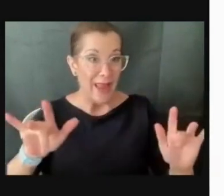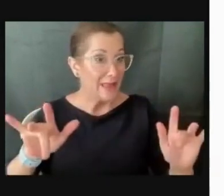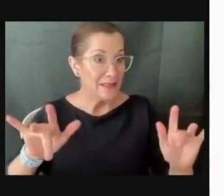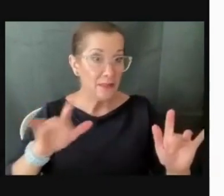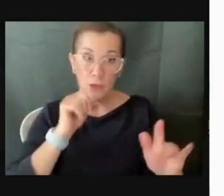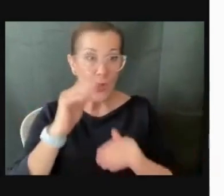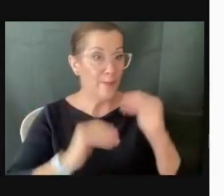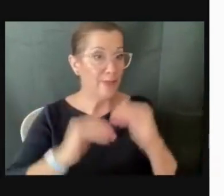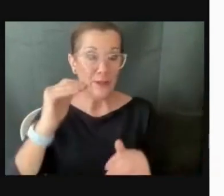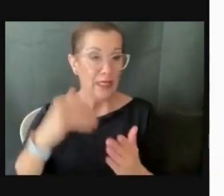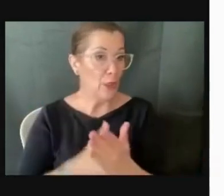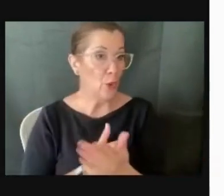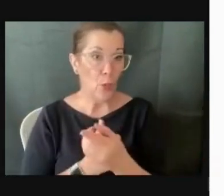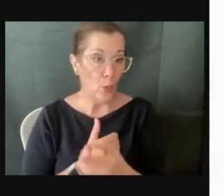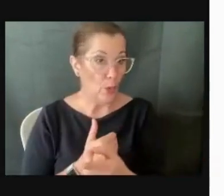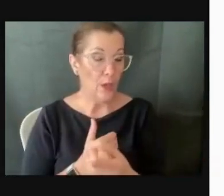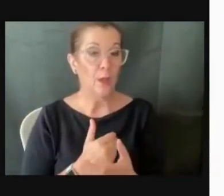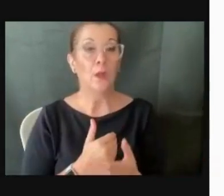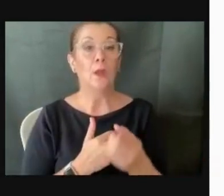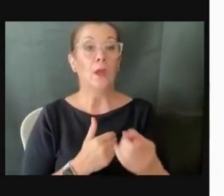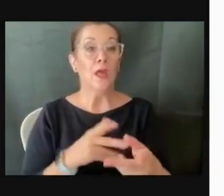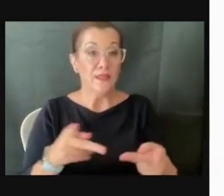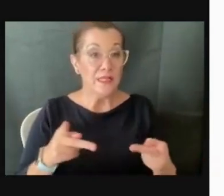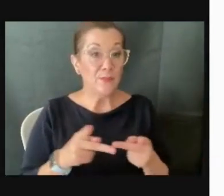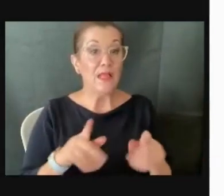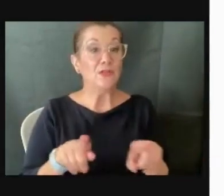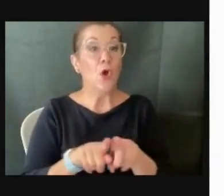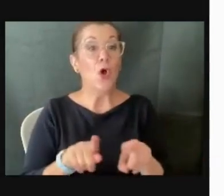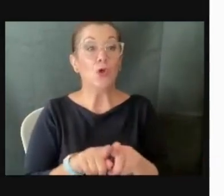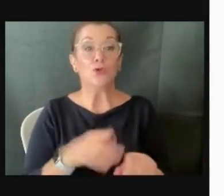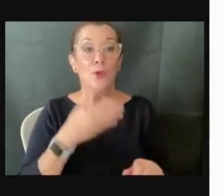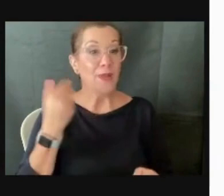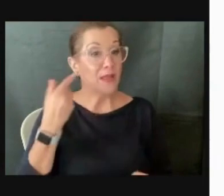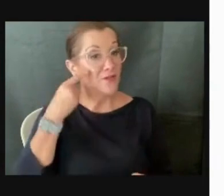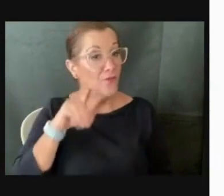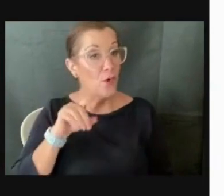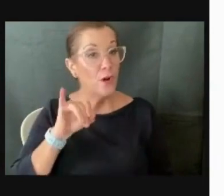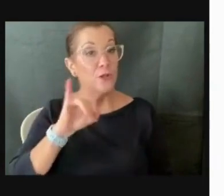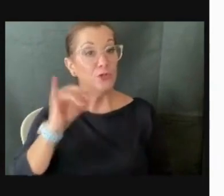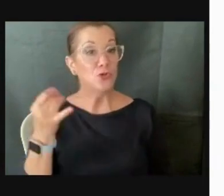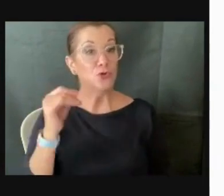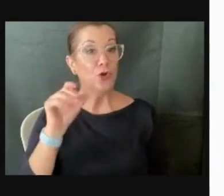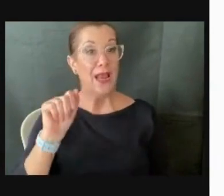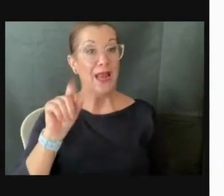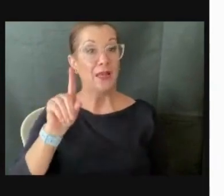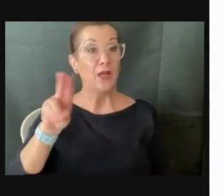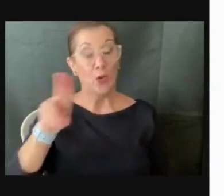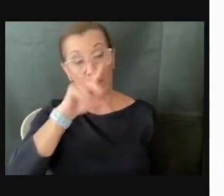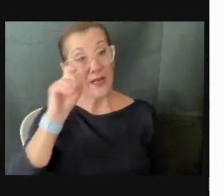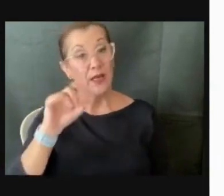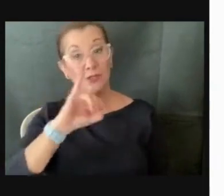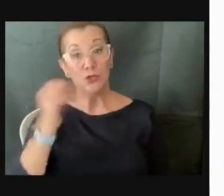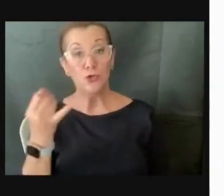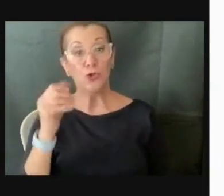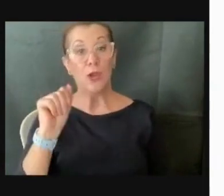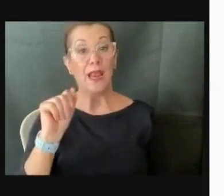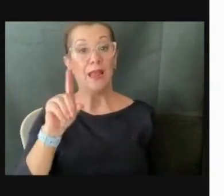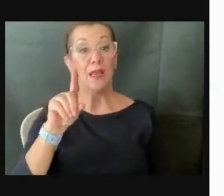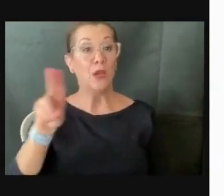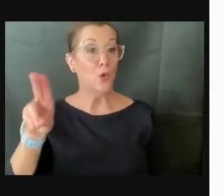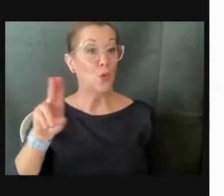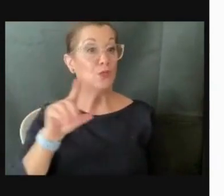space. And these spaces are also really ideal for junior ADUs, especially because junior ADUs